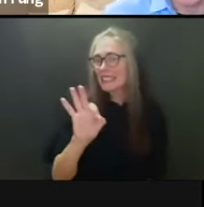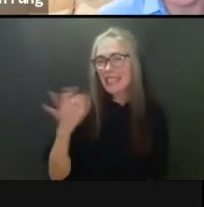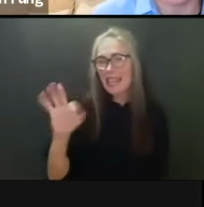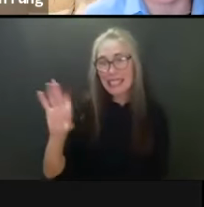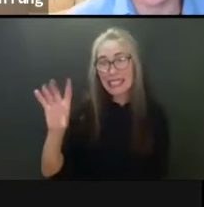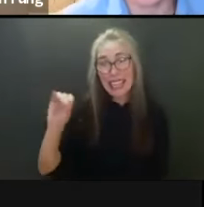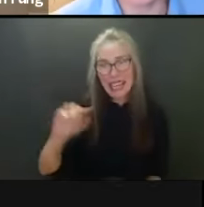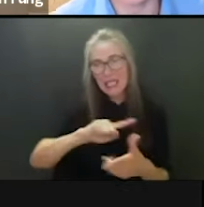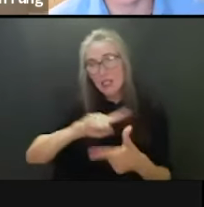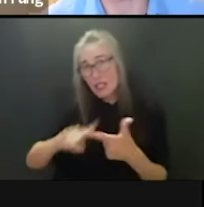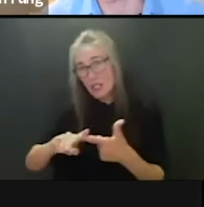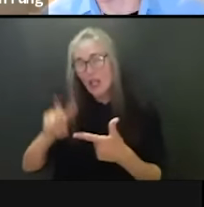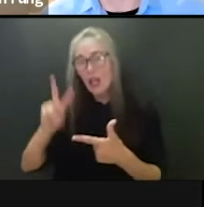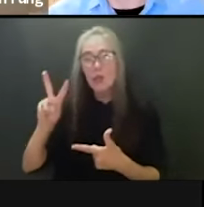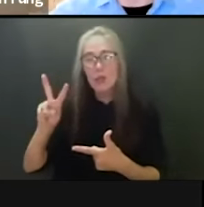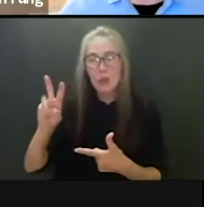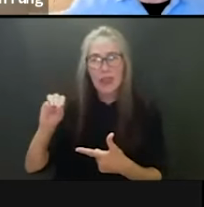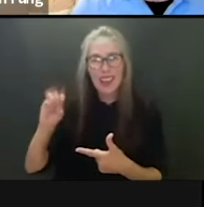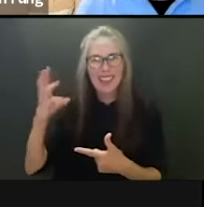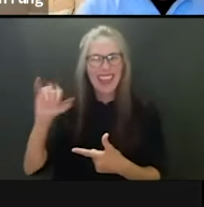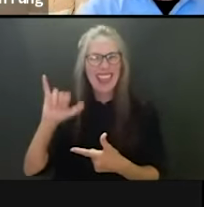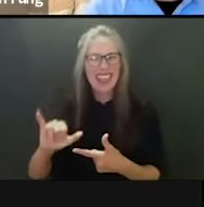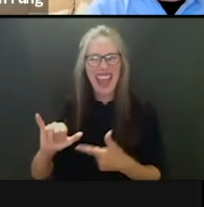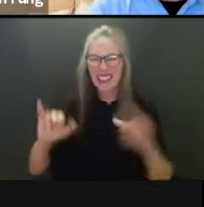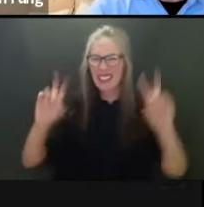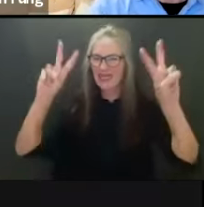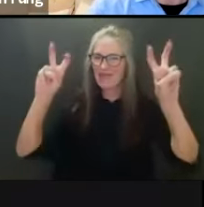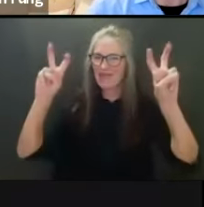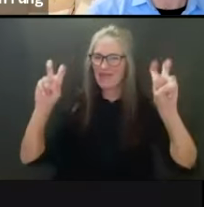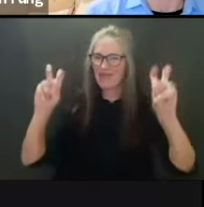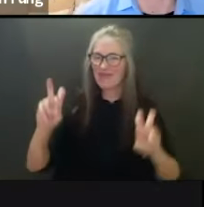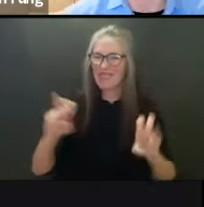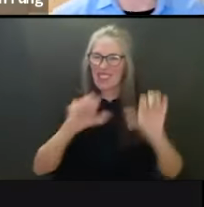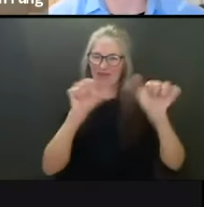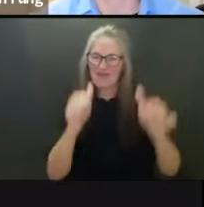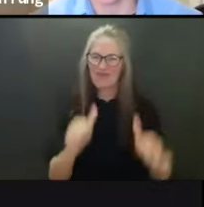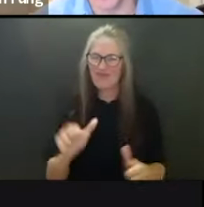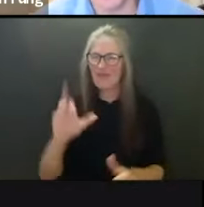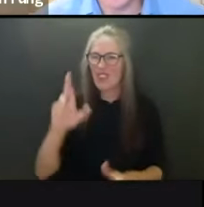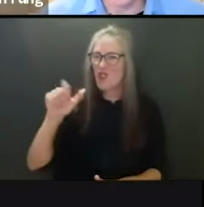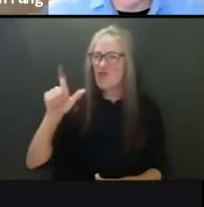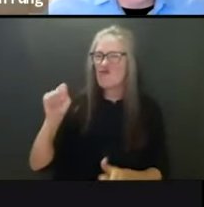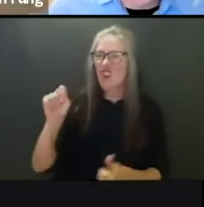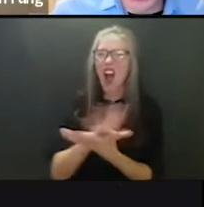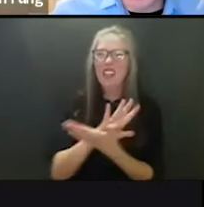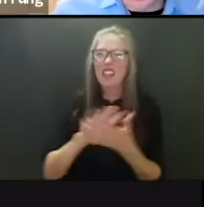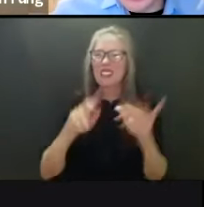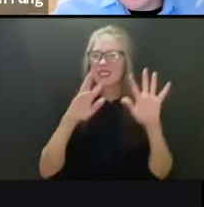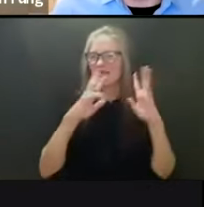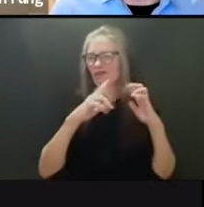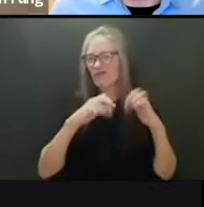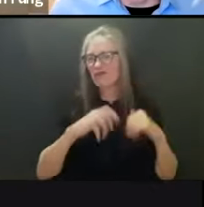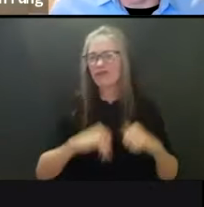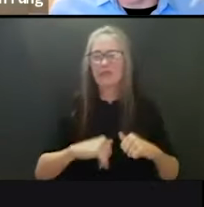elite consensus of 1980 to 2016. And indeed, I think it's that rot that generates